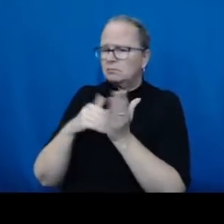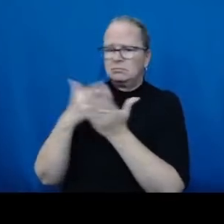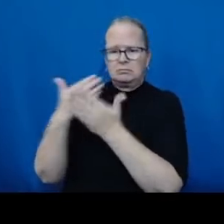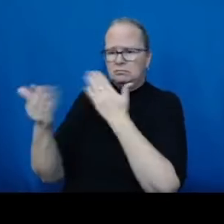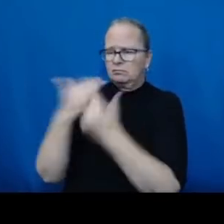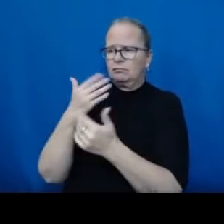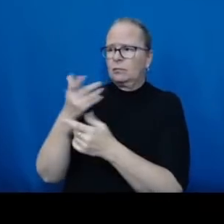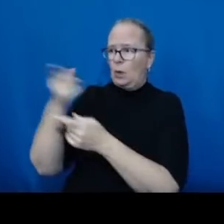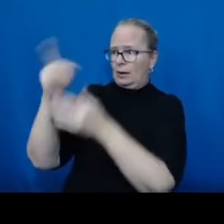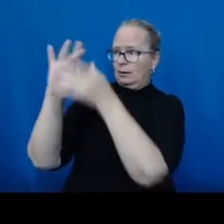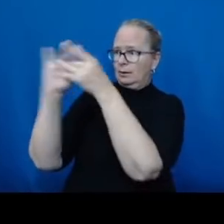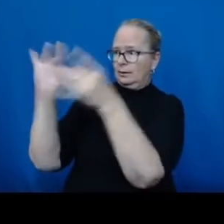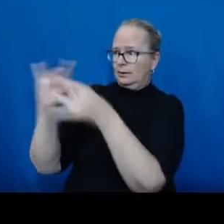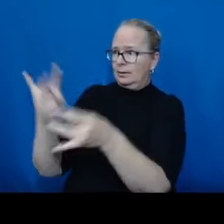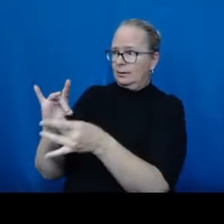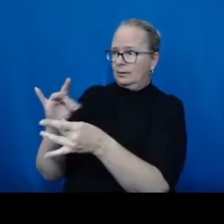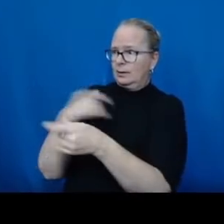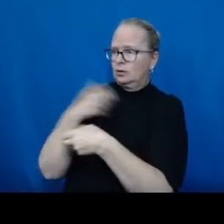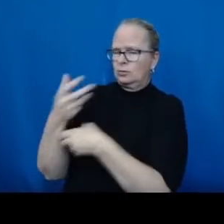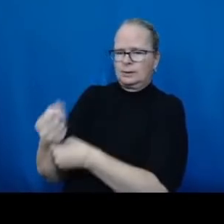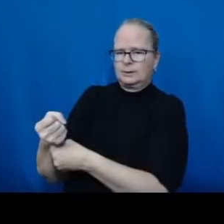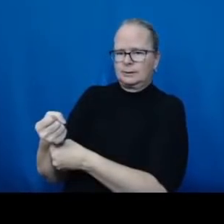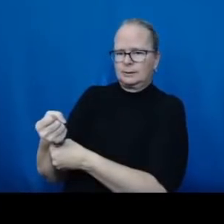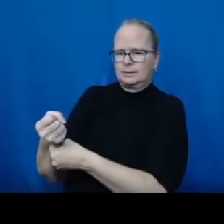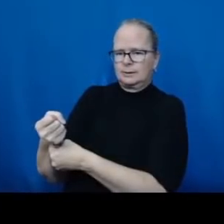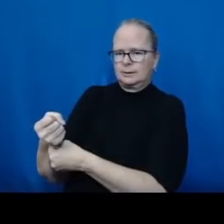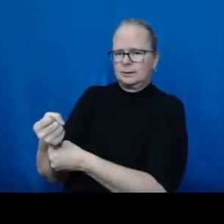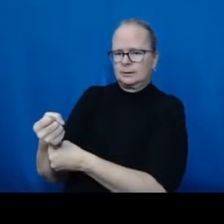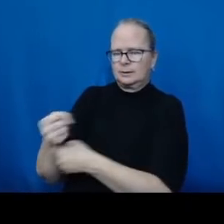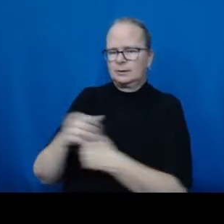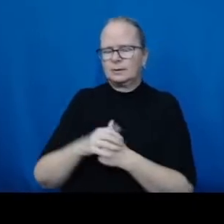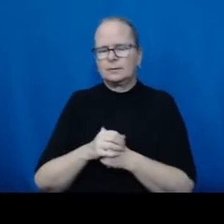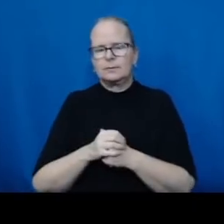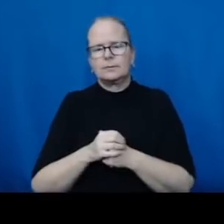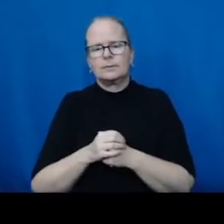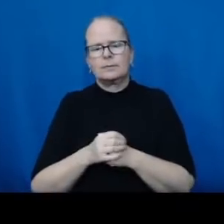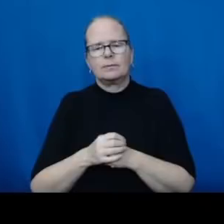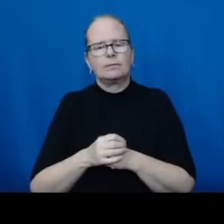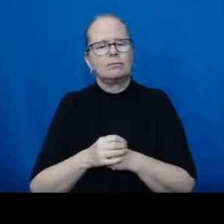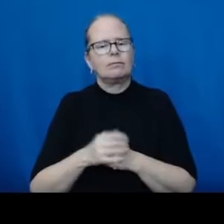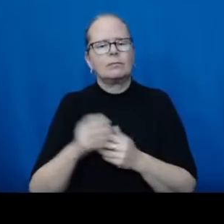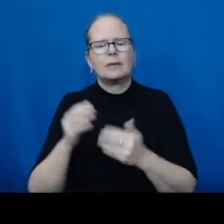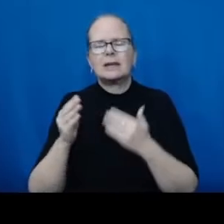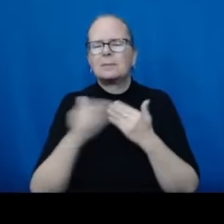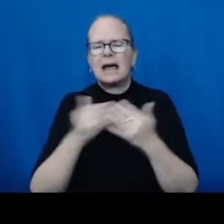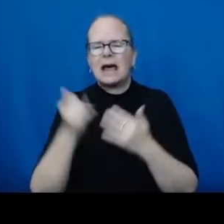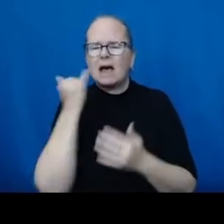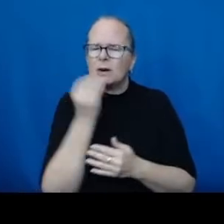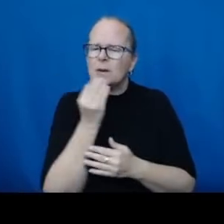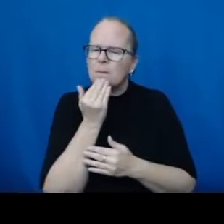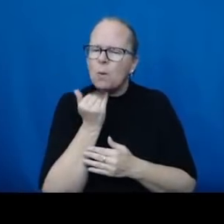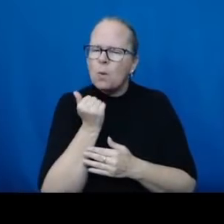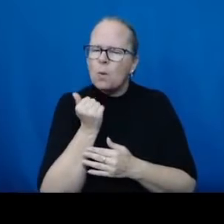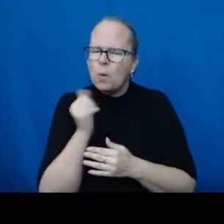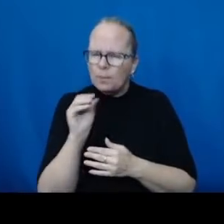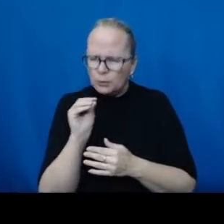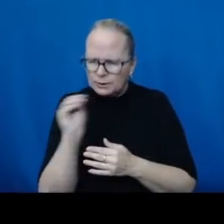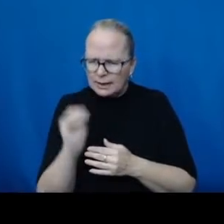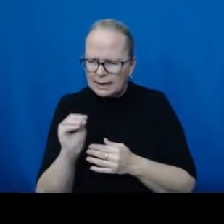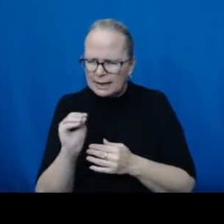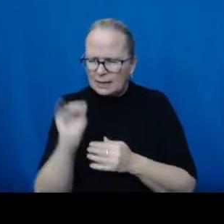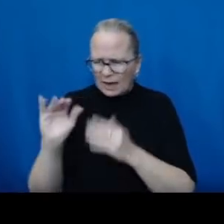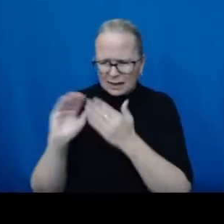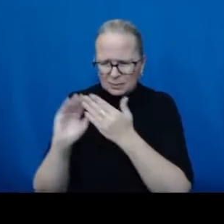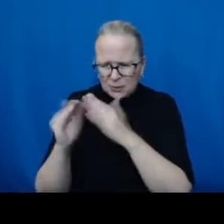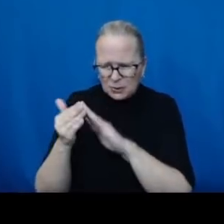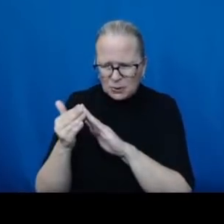small percentage of people from that community, they can have an outsized impact on the public discourse. We know from a